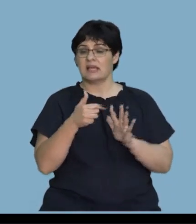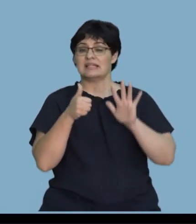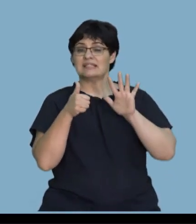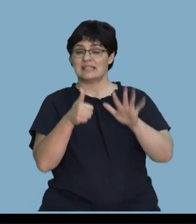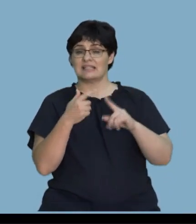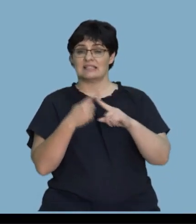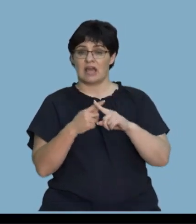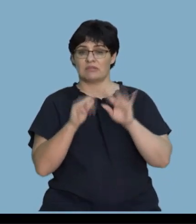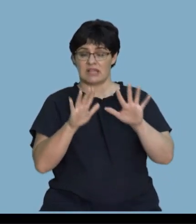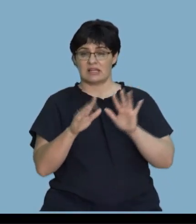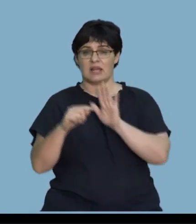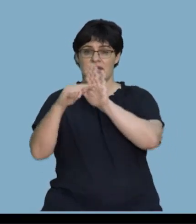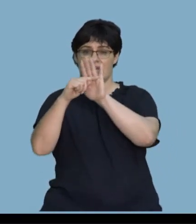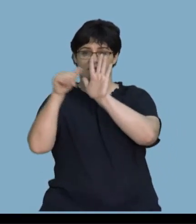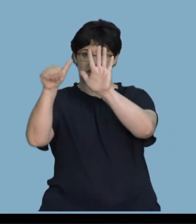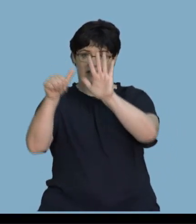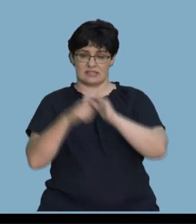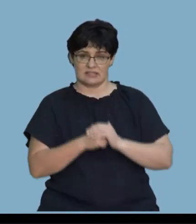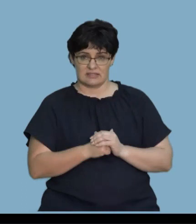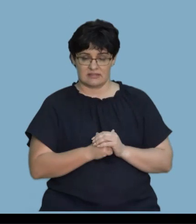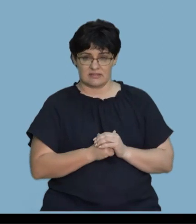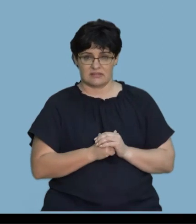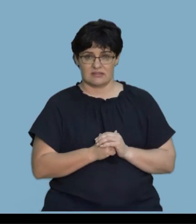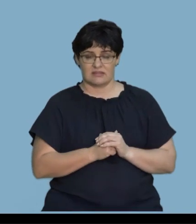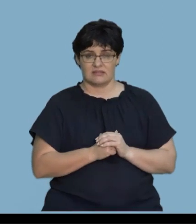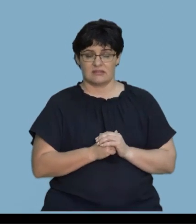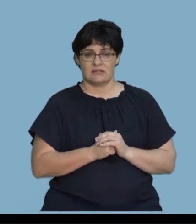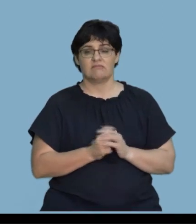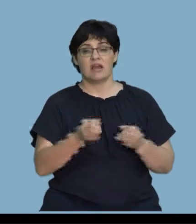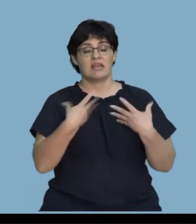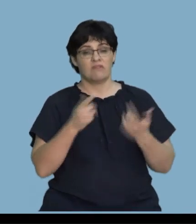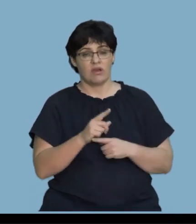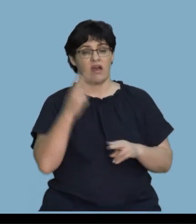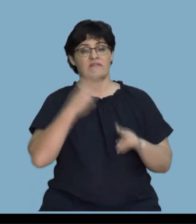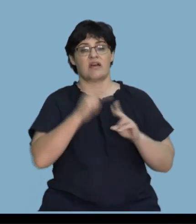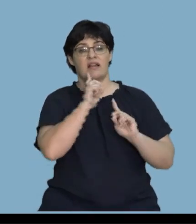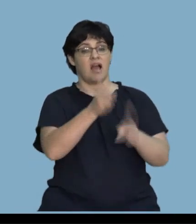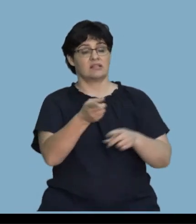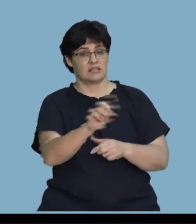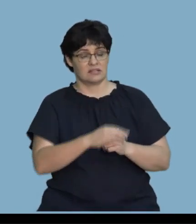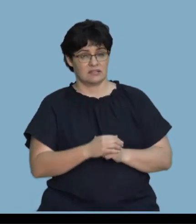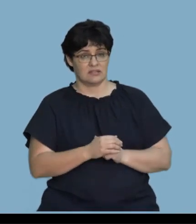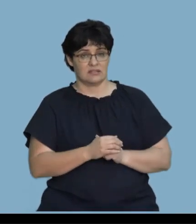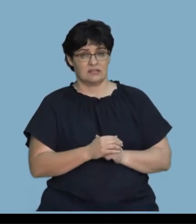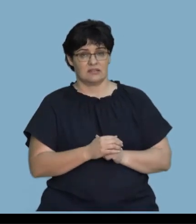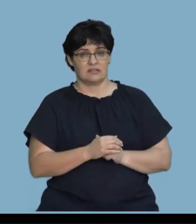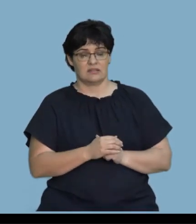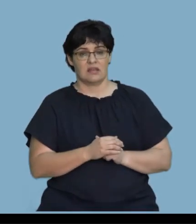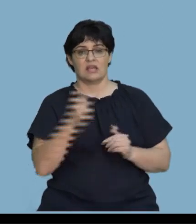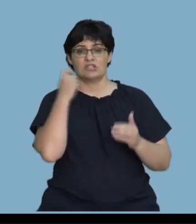exponent negative 6, okay. This gives us the final answer. which is actually the charge